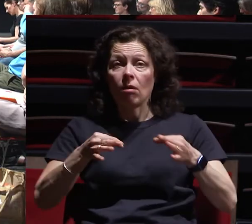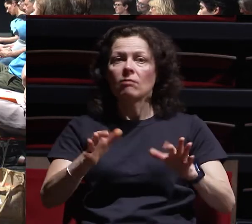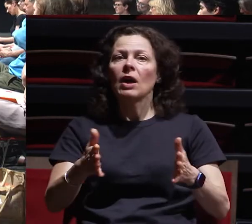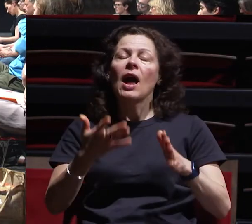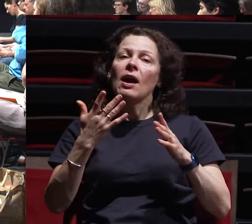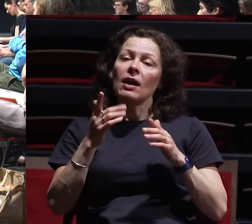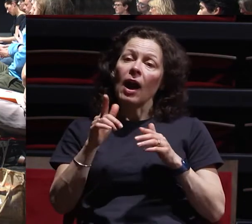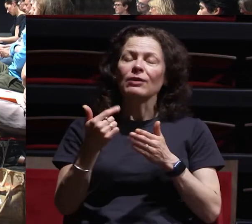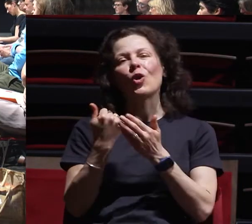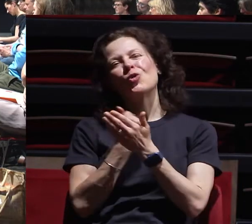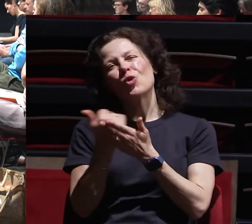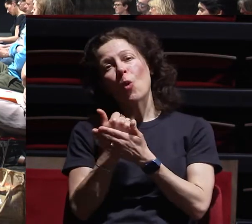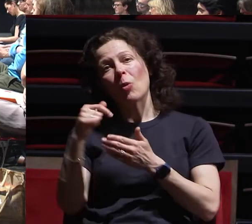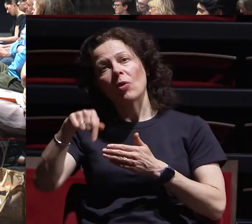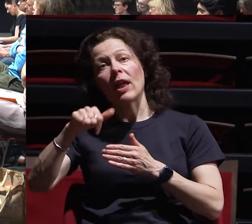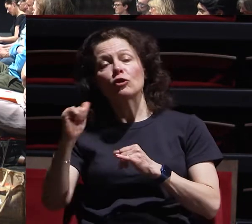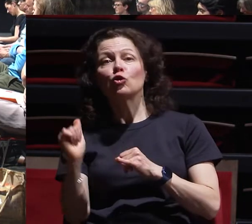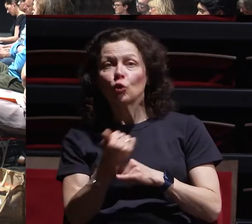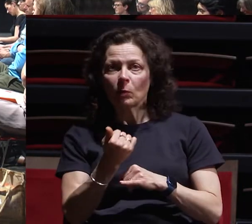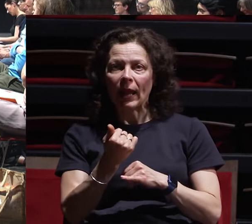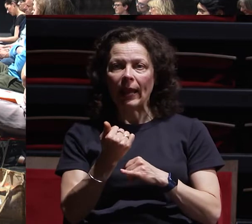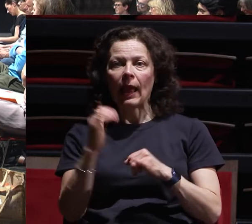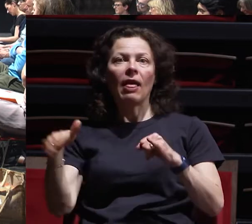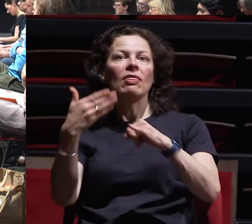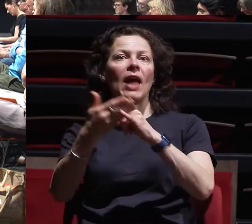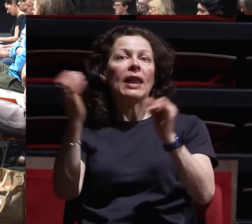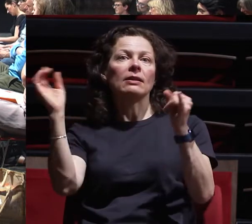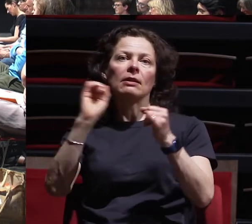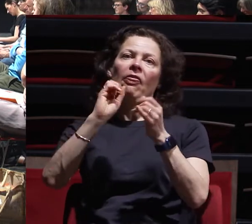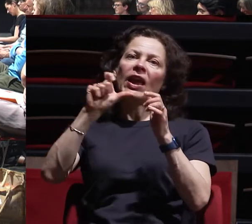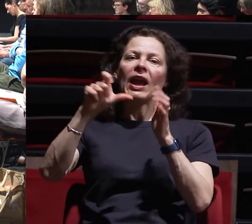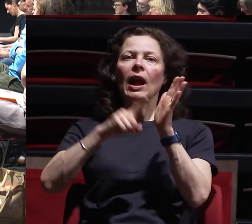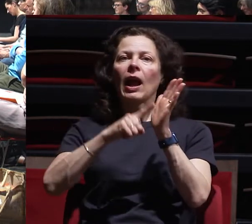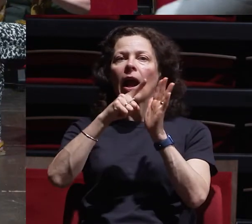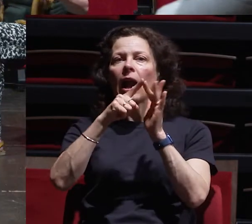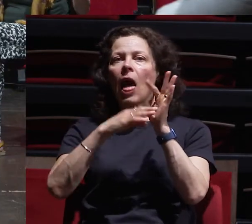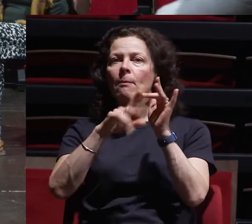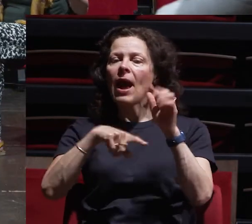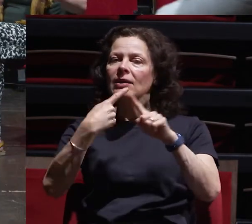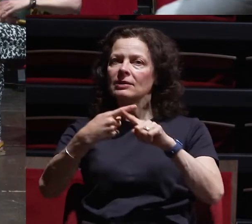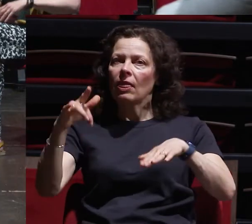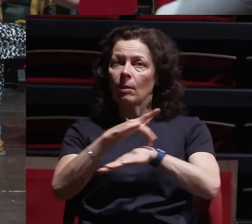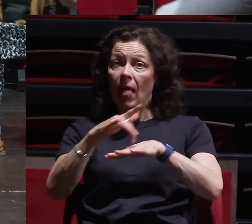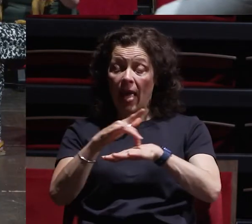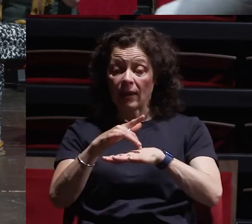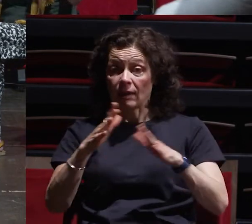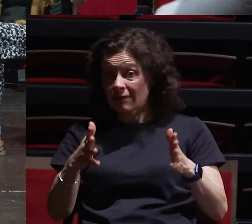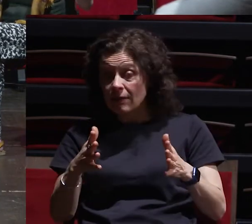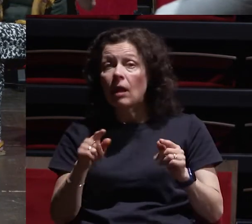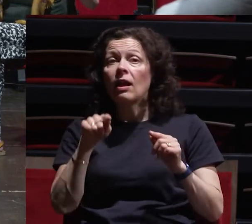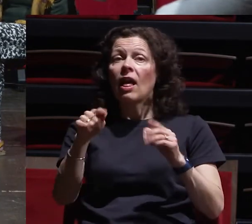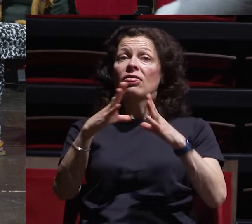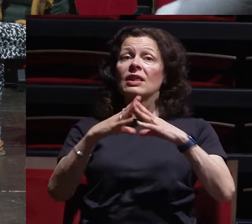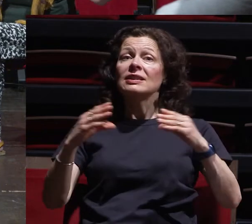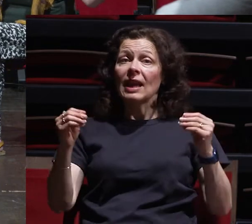It just didn't work anywhere else. And it would be the place where you traditionally have the climax of the play. Yeah. So, yeah. And then the